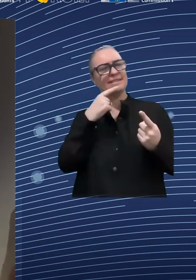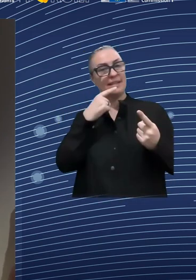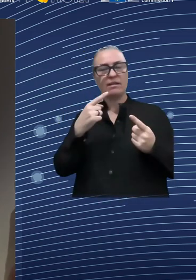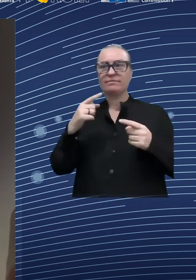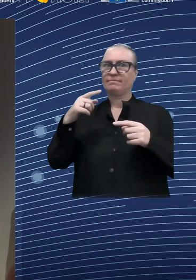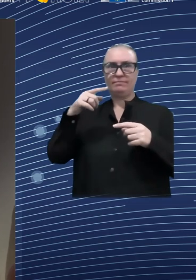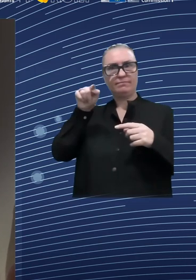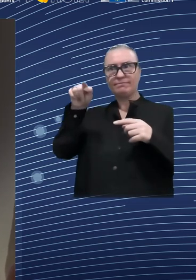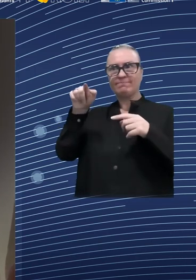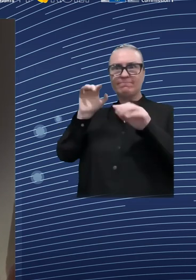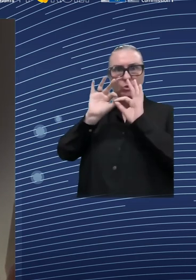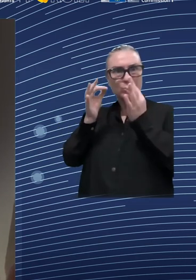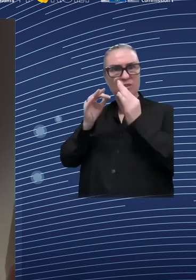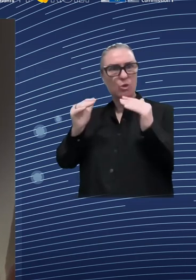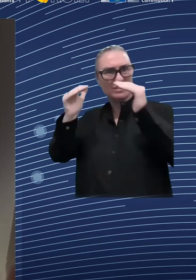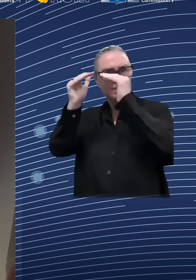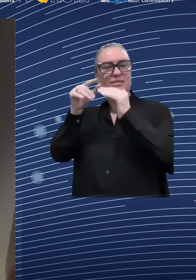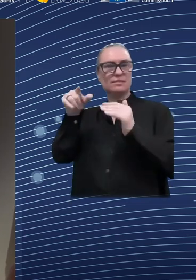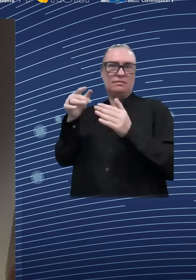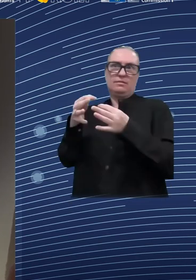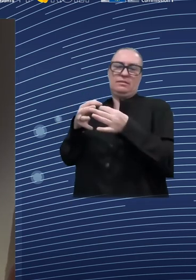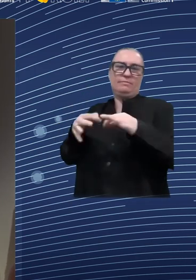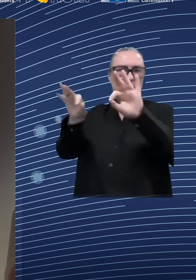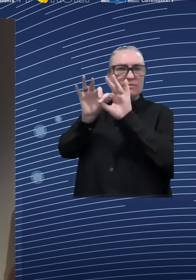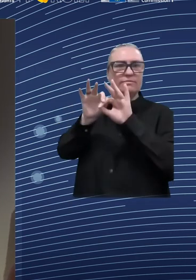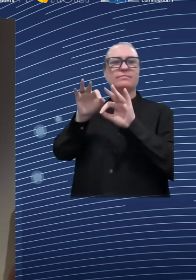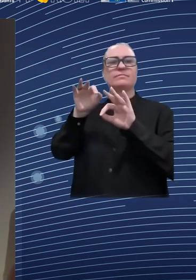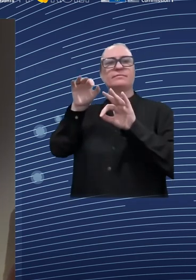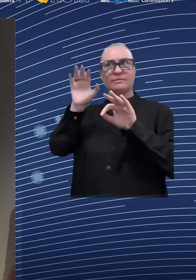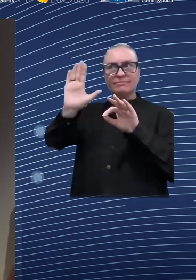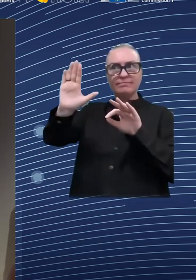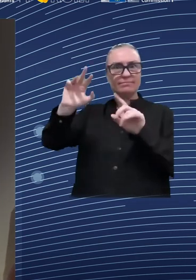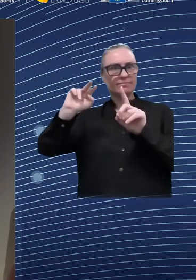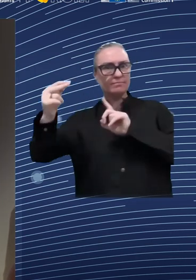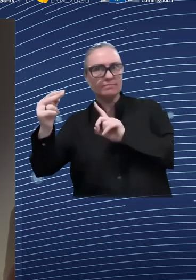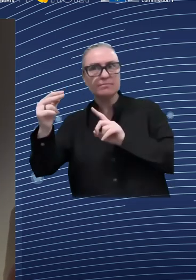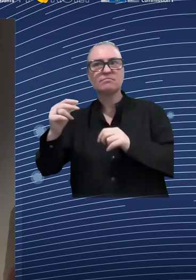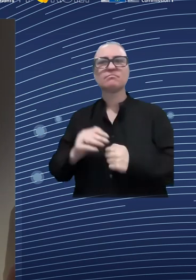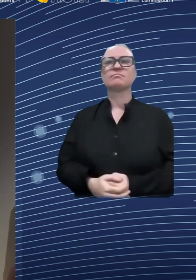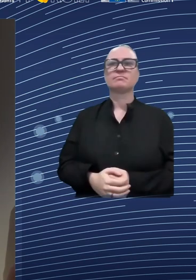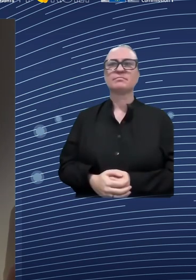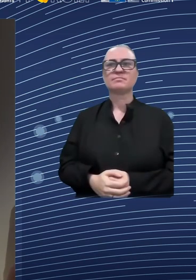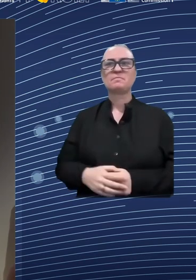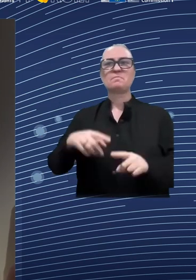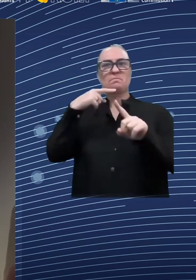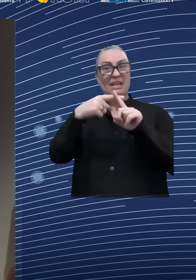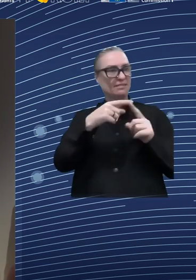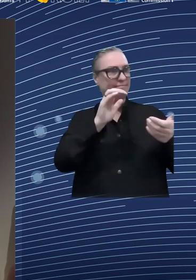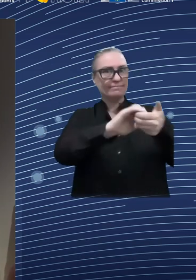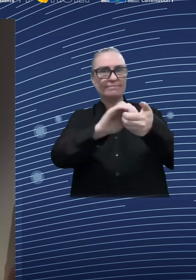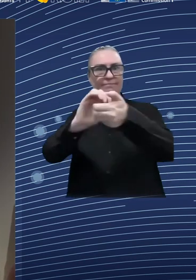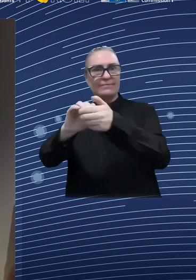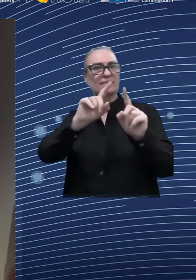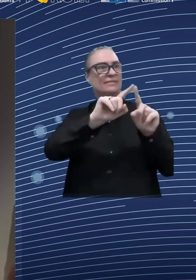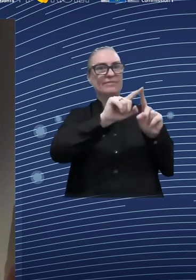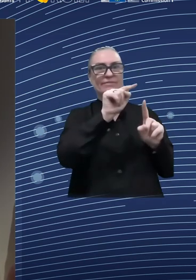we're playing catch-up because technology changes so quickly and regulation struggles to keep pace. How is it with